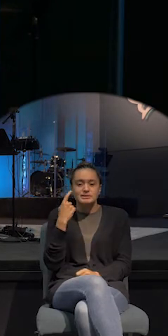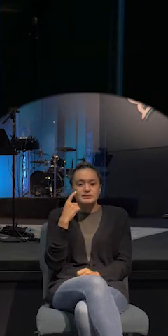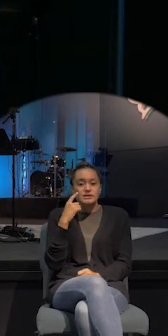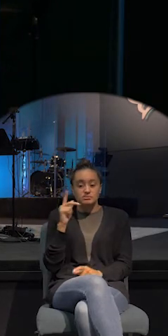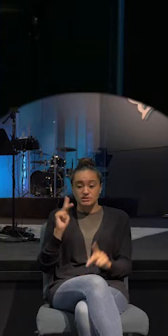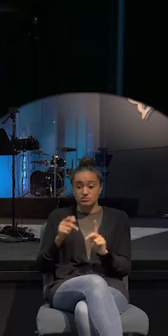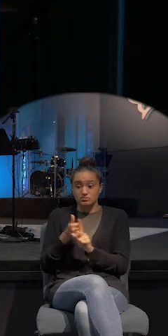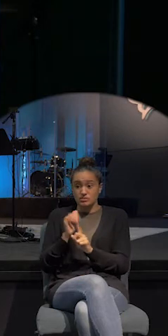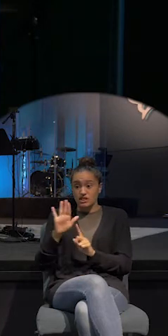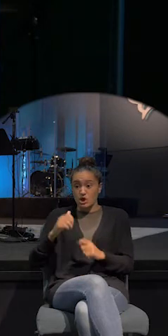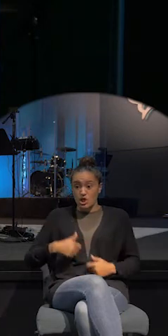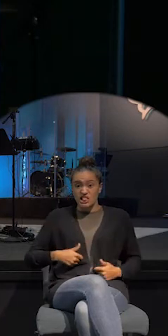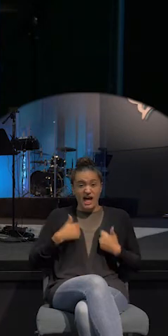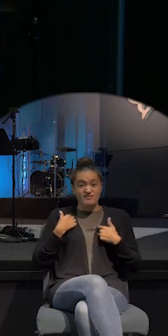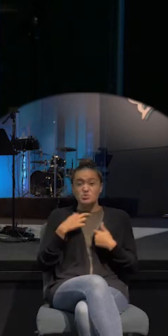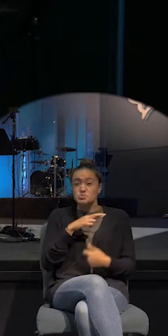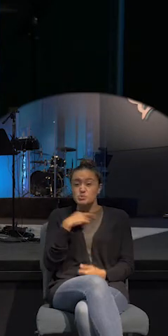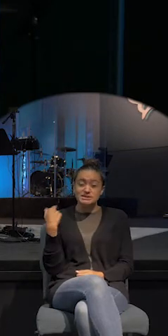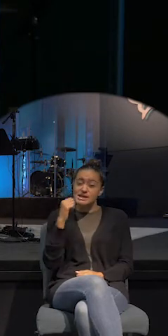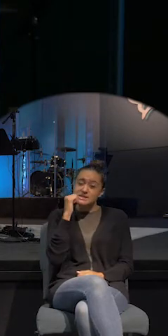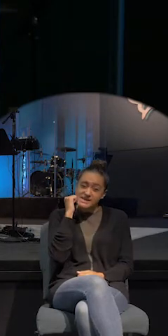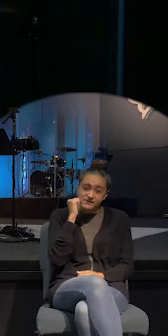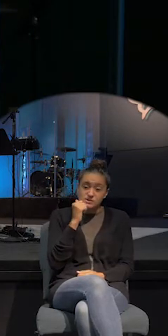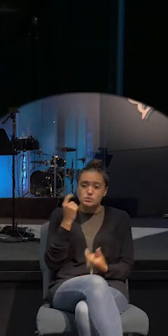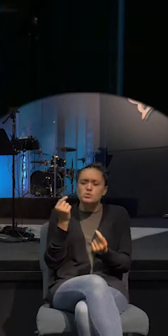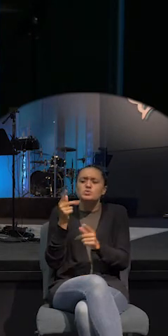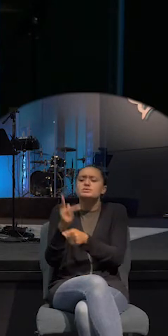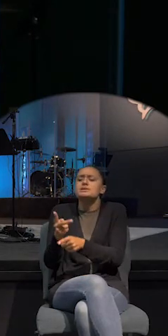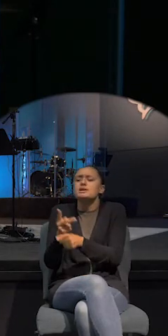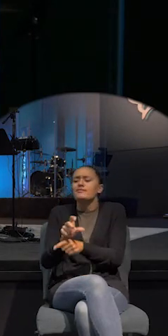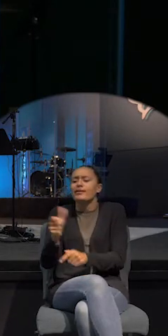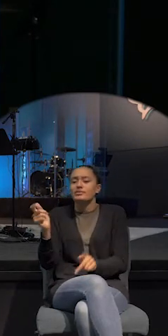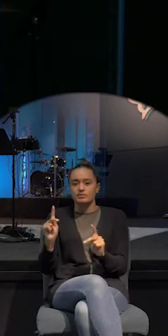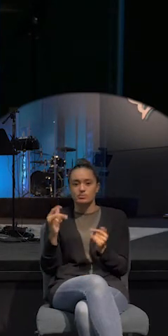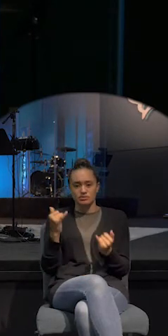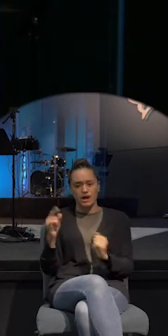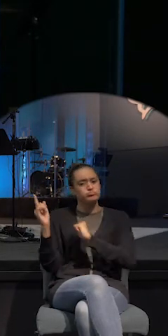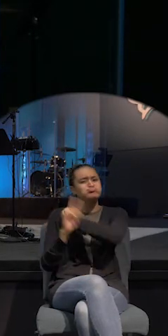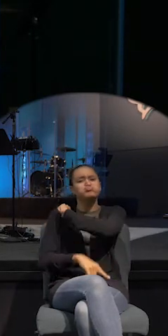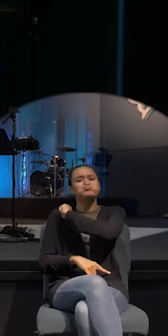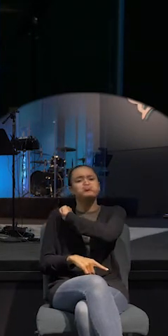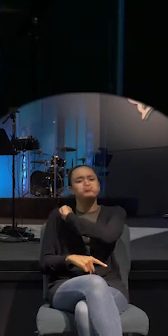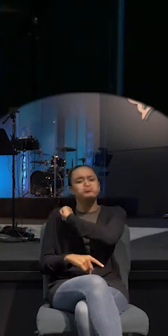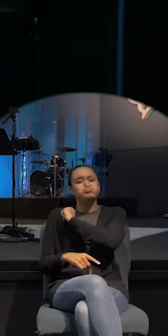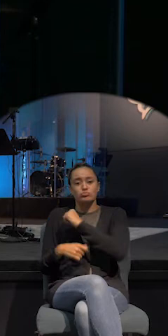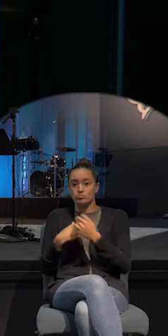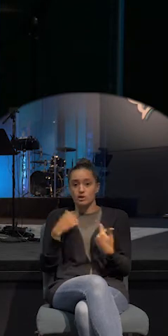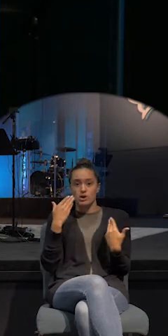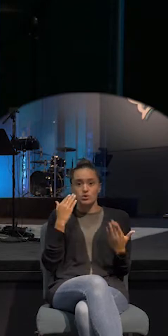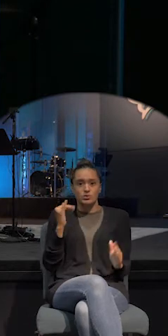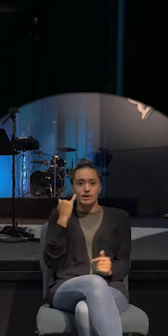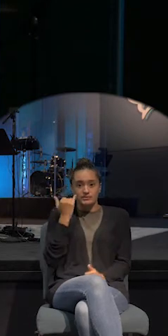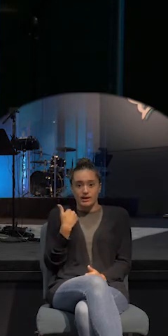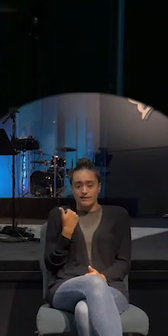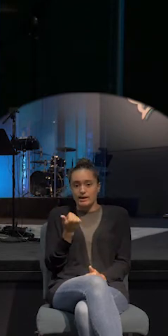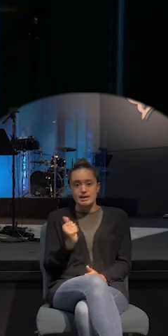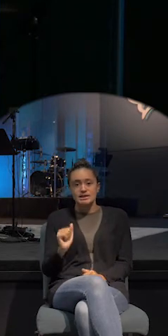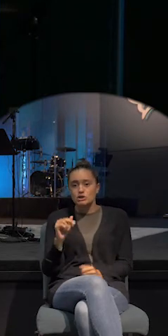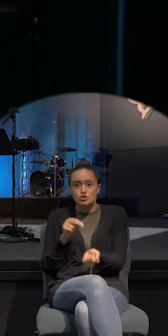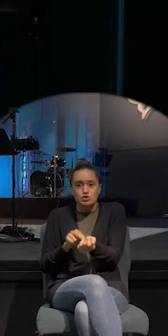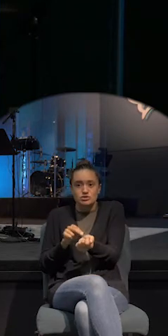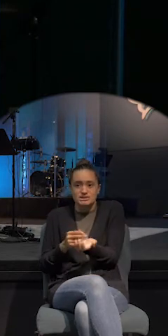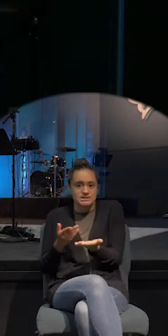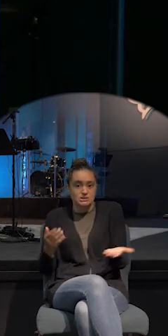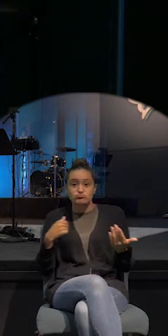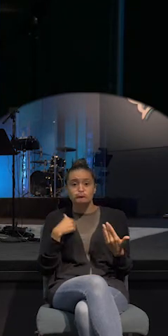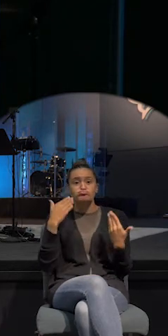willing to put their lives on the line to care for people, and now they're being penalized. I don't know if we have any nurses in this